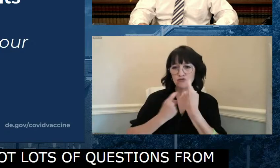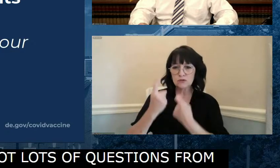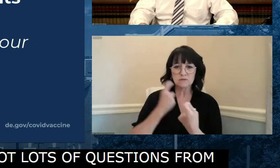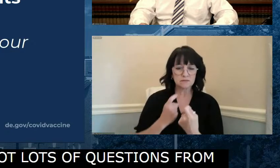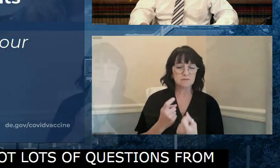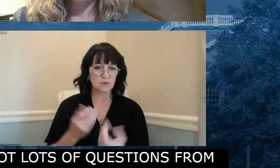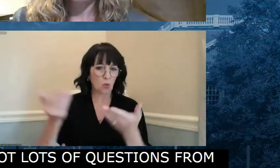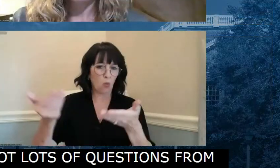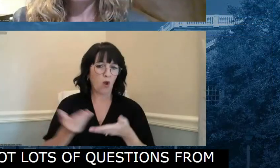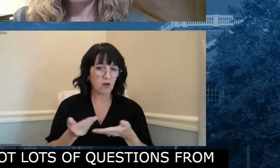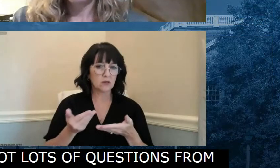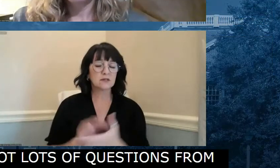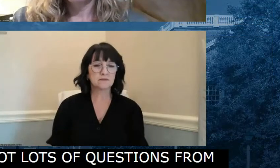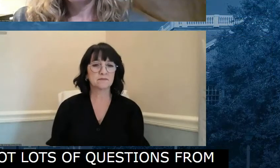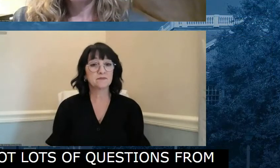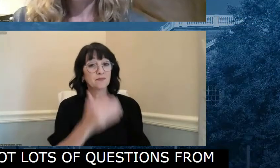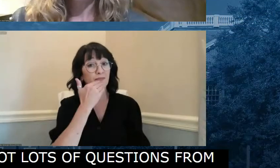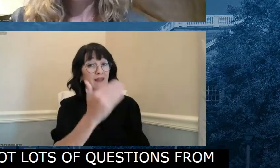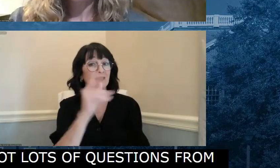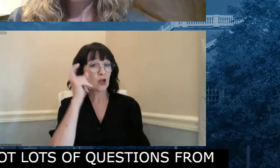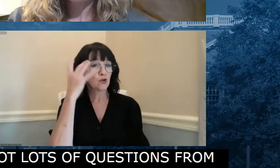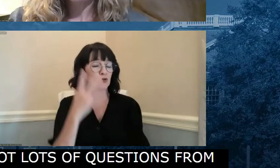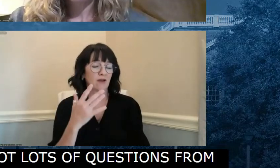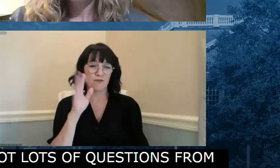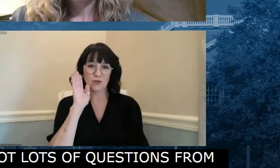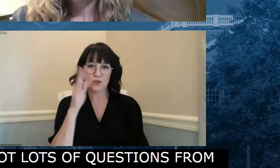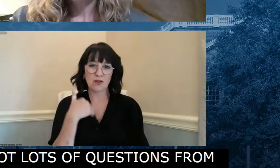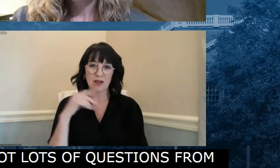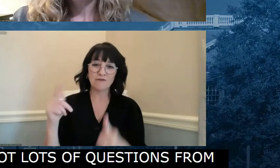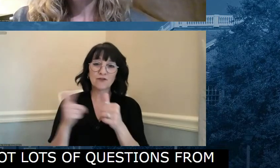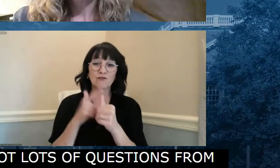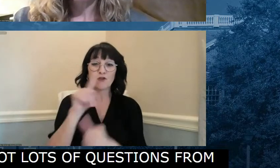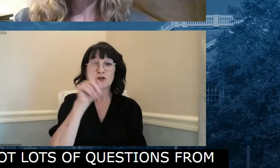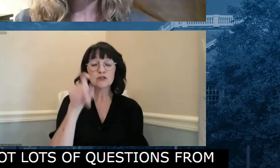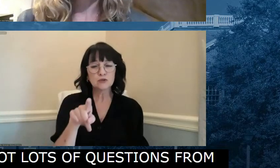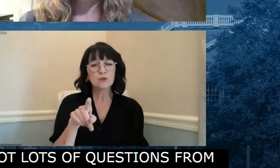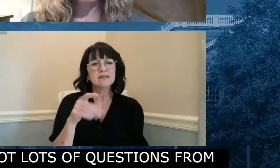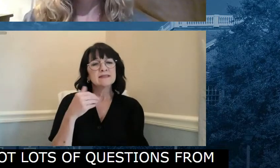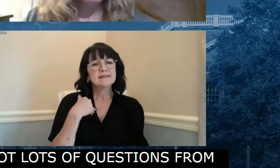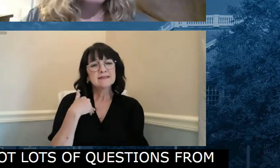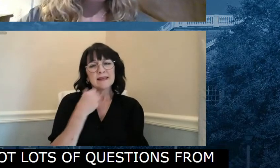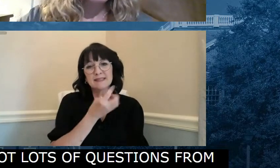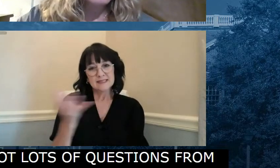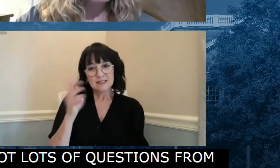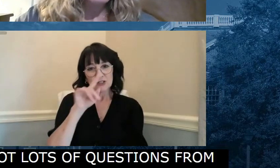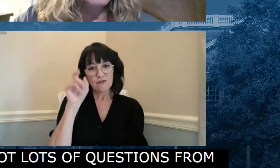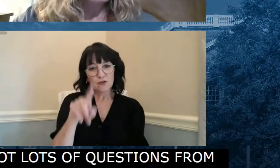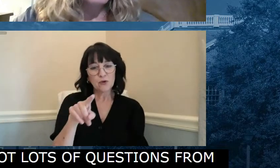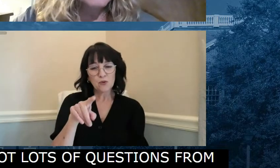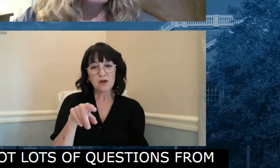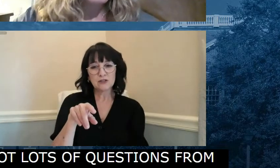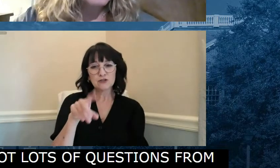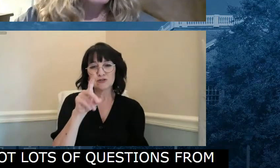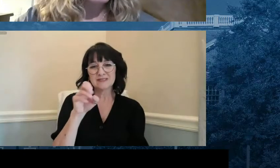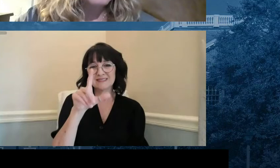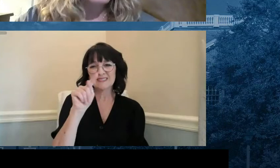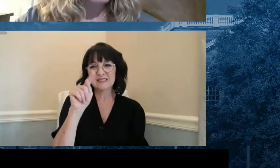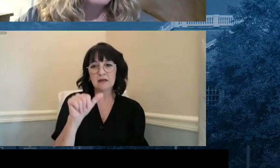Thank you, Governor. We'll go to the first question. We had several questions about the Delta variant, Dr. Rattay, and this one's specifically for